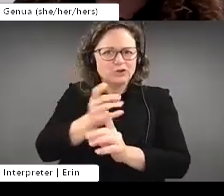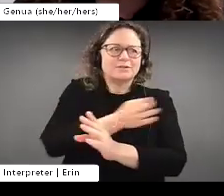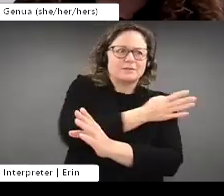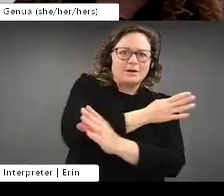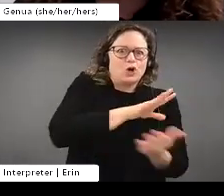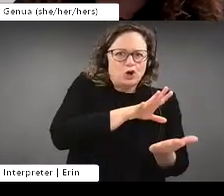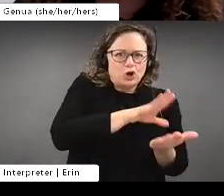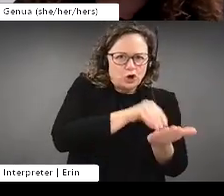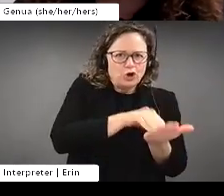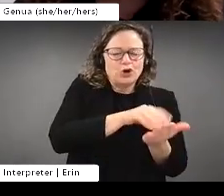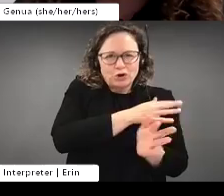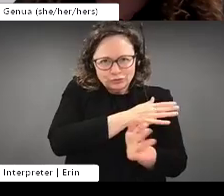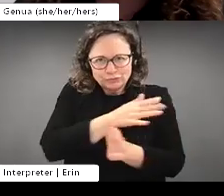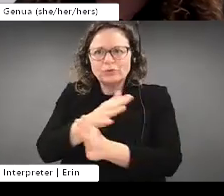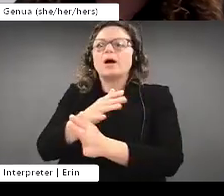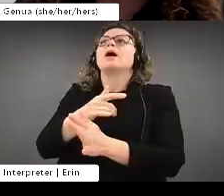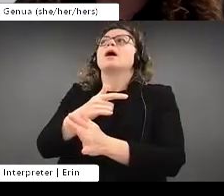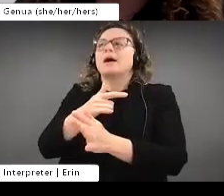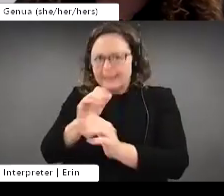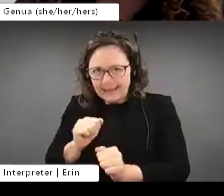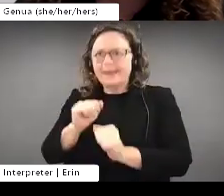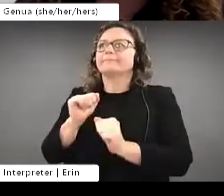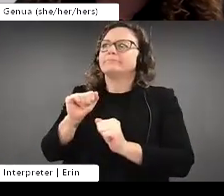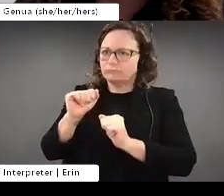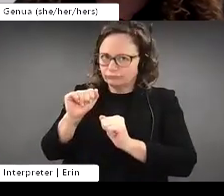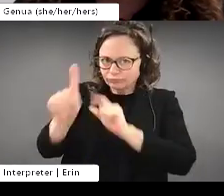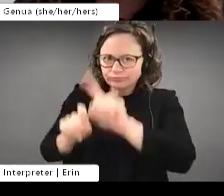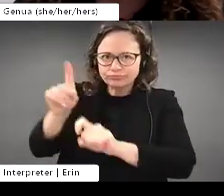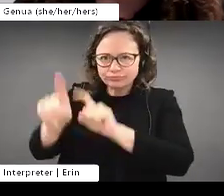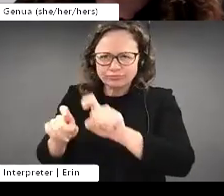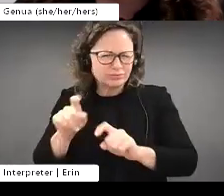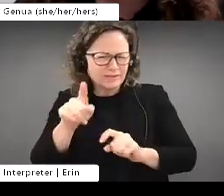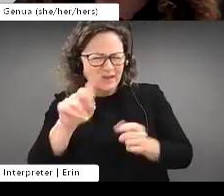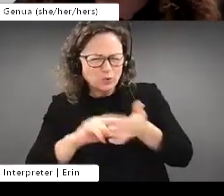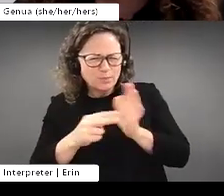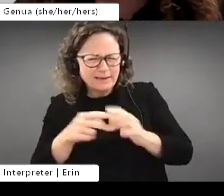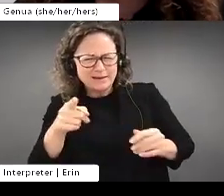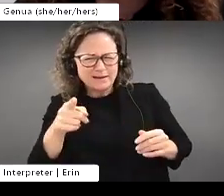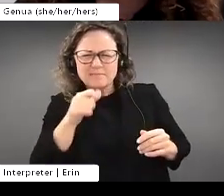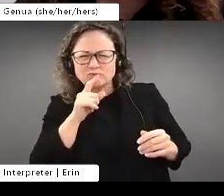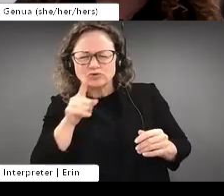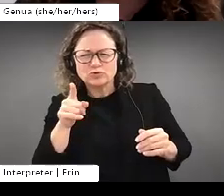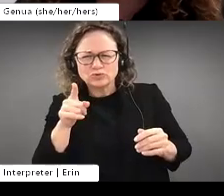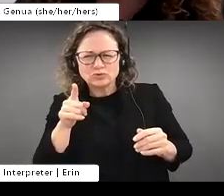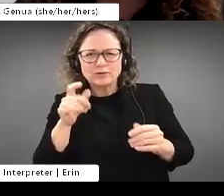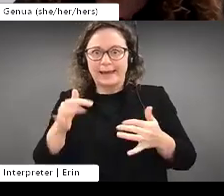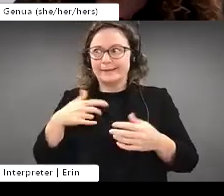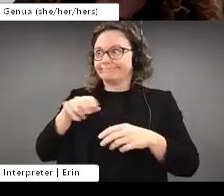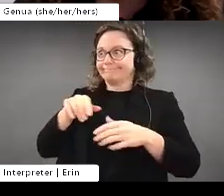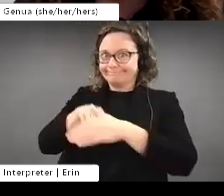I'm not sure. Like, I think like the question is more about how you want to, like, you're not sure how to go in and what questions to